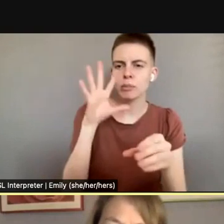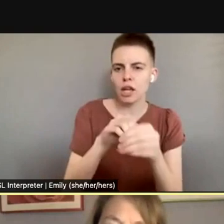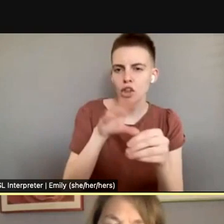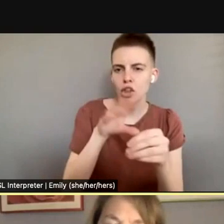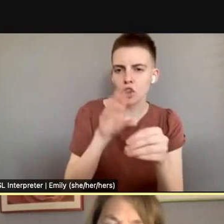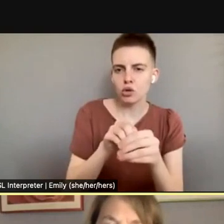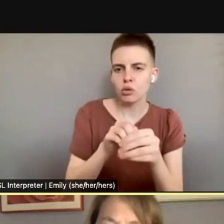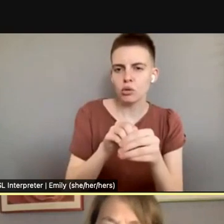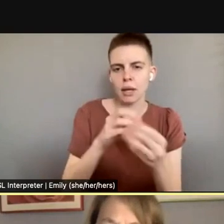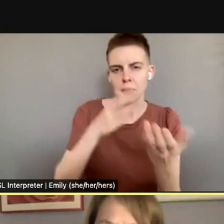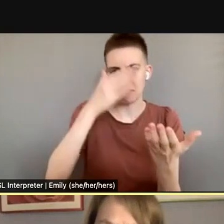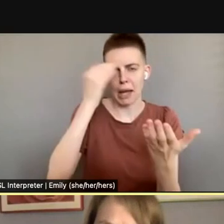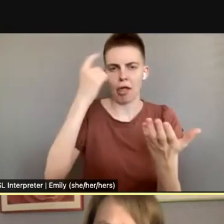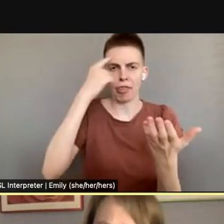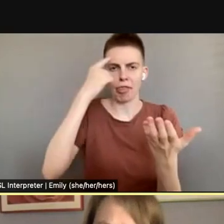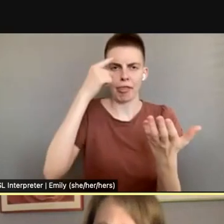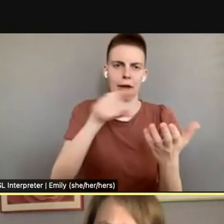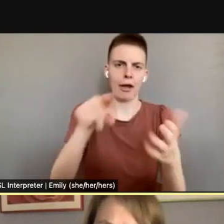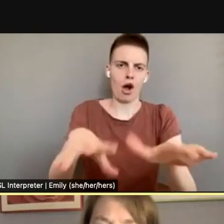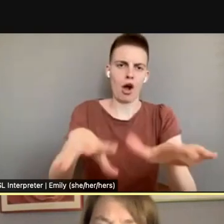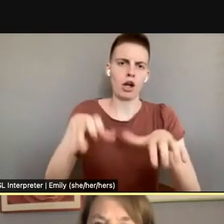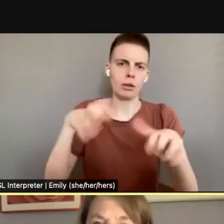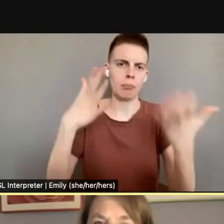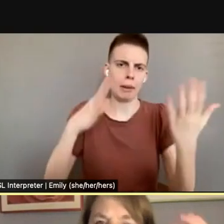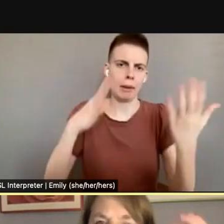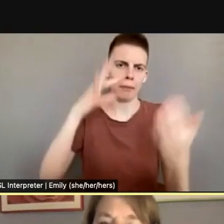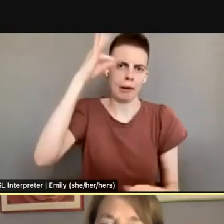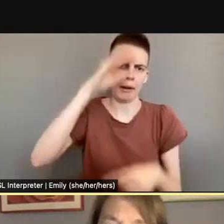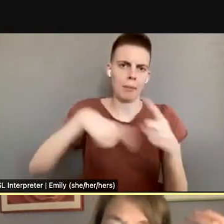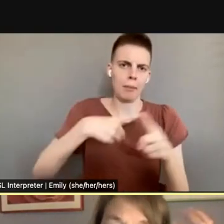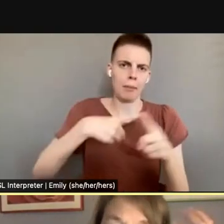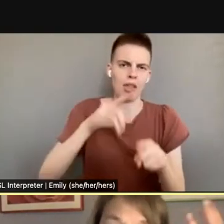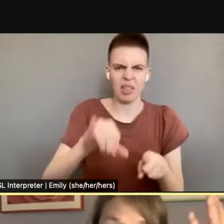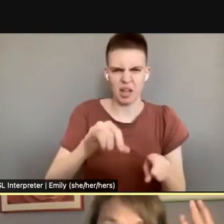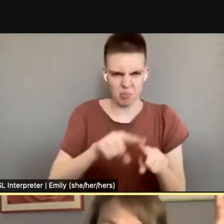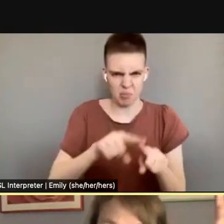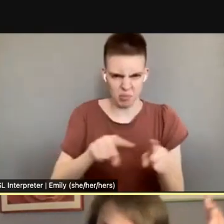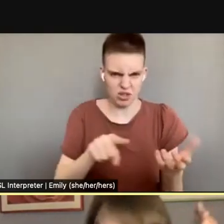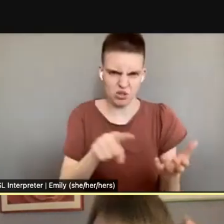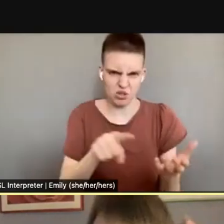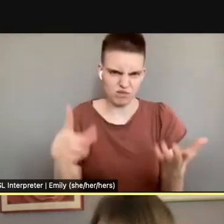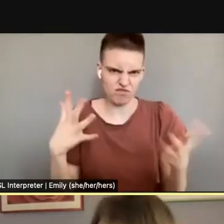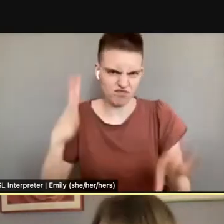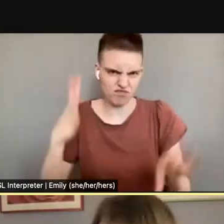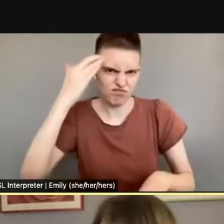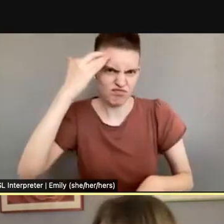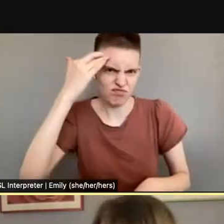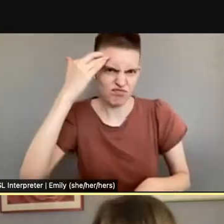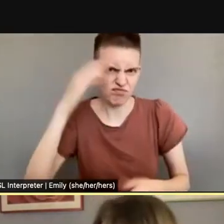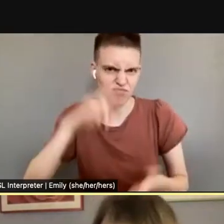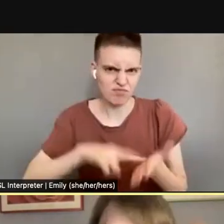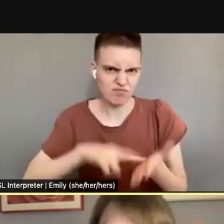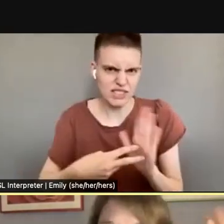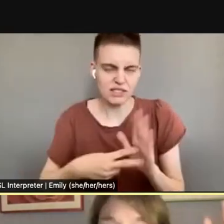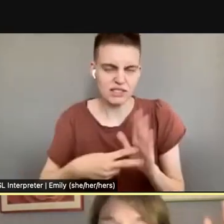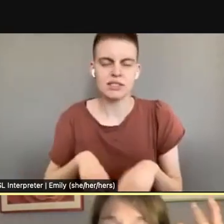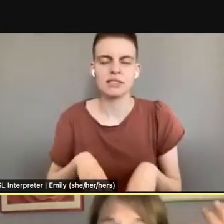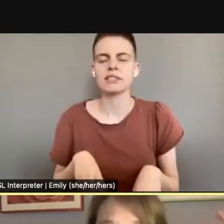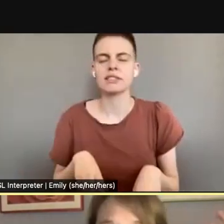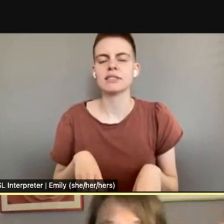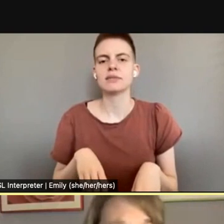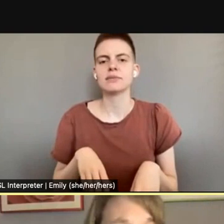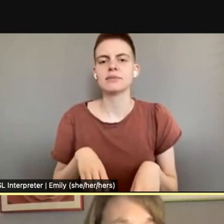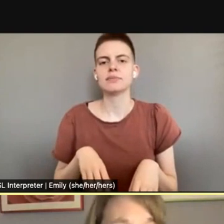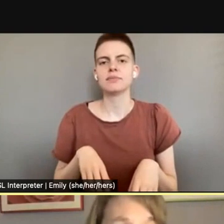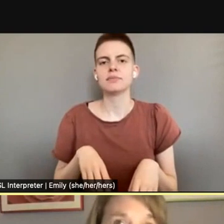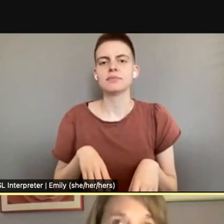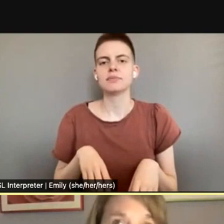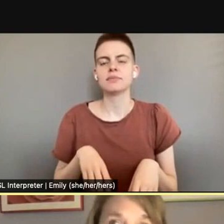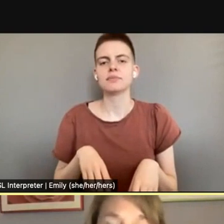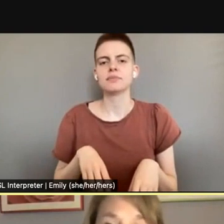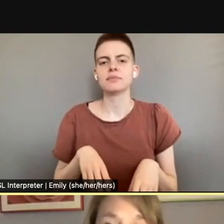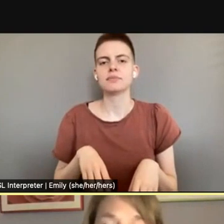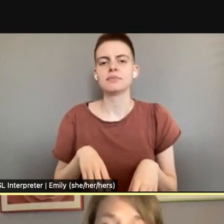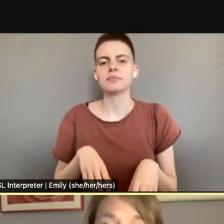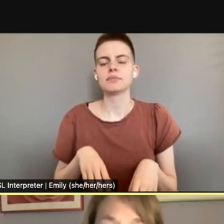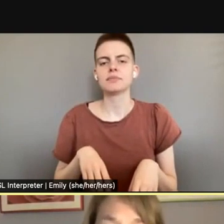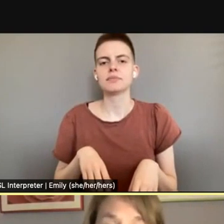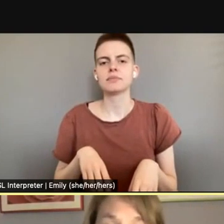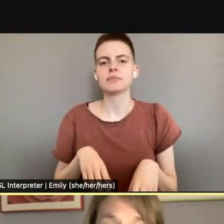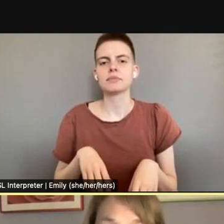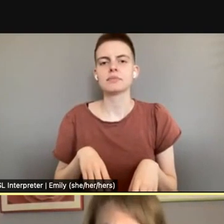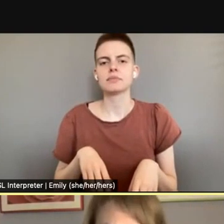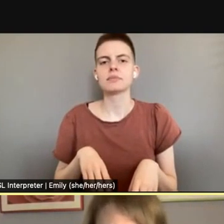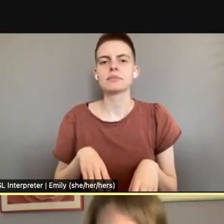do. And so, we have to, one of the things I think is really critical, first of all, is to embrace